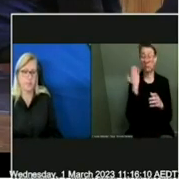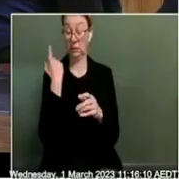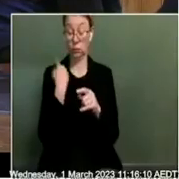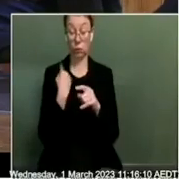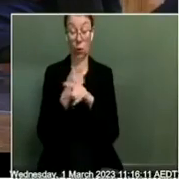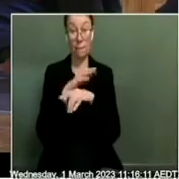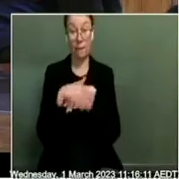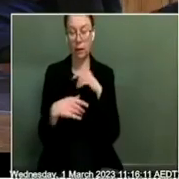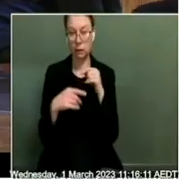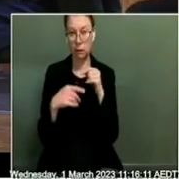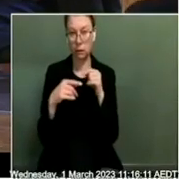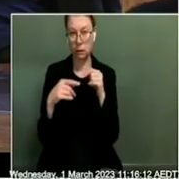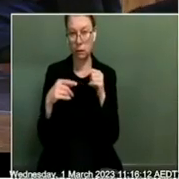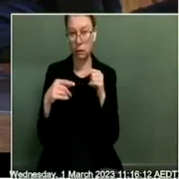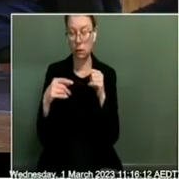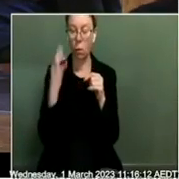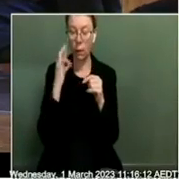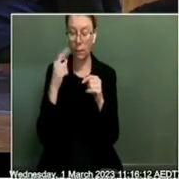about